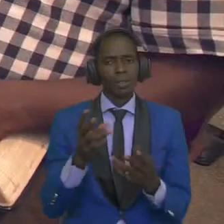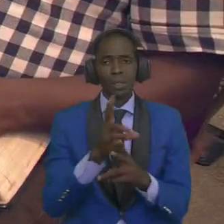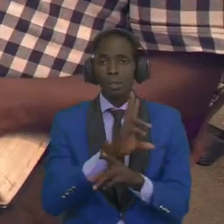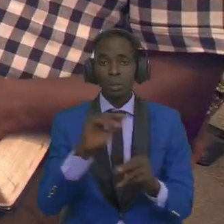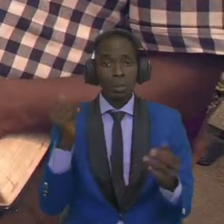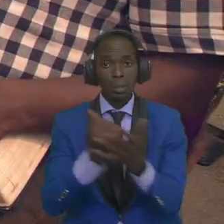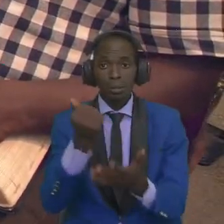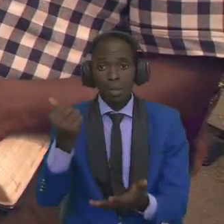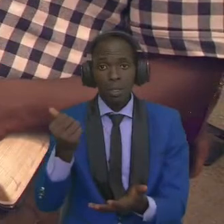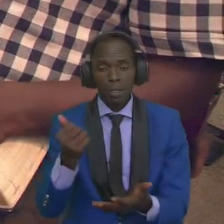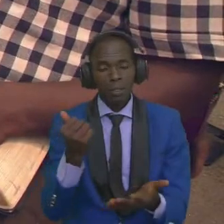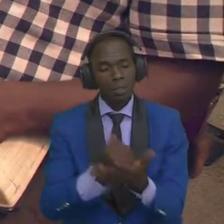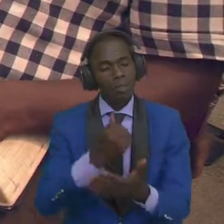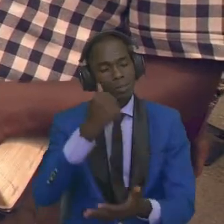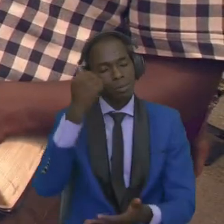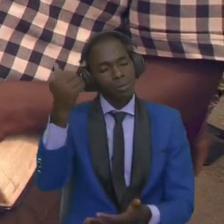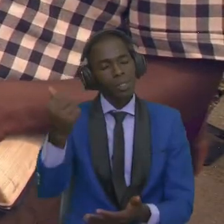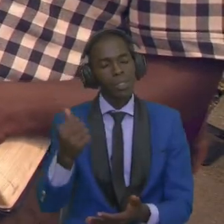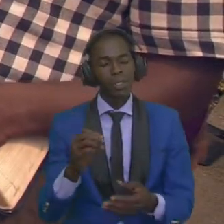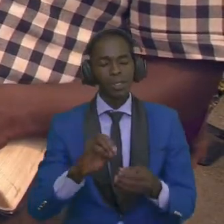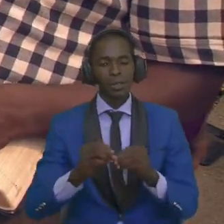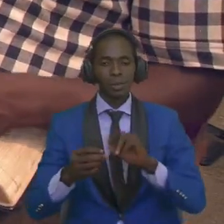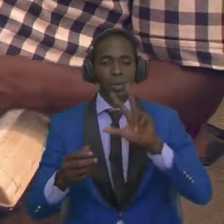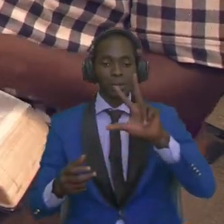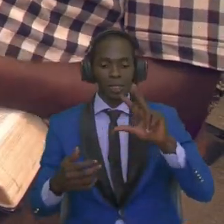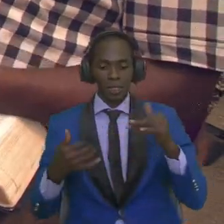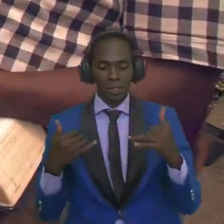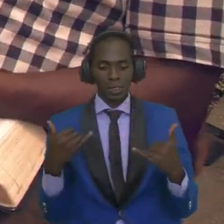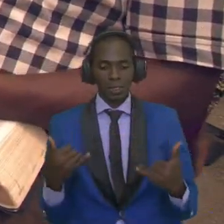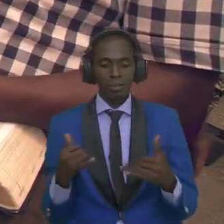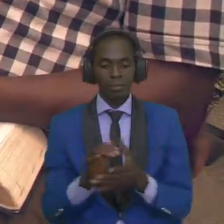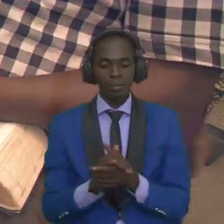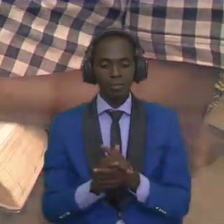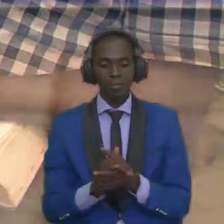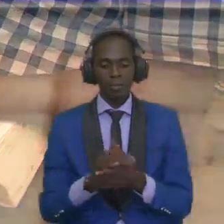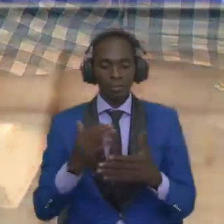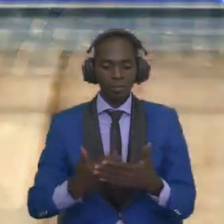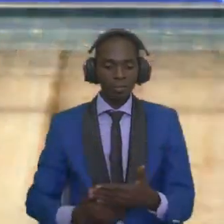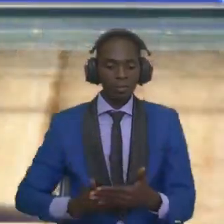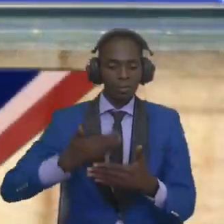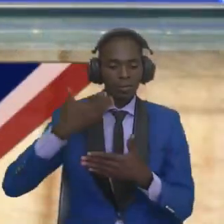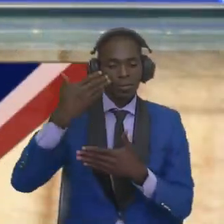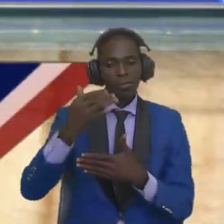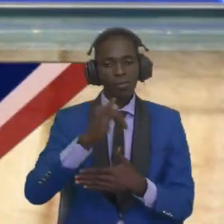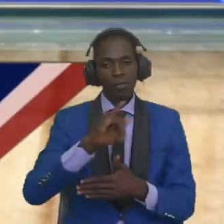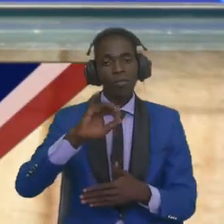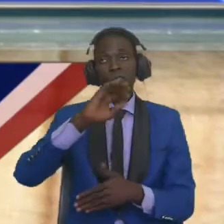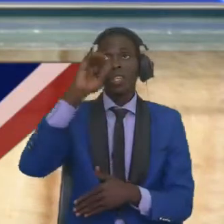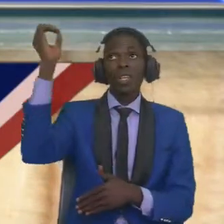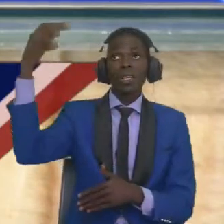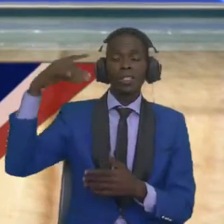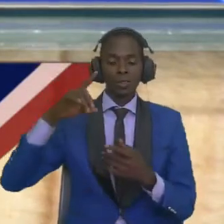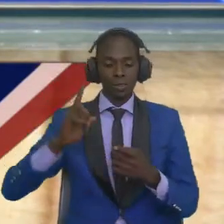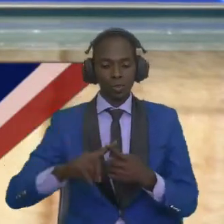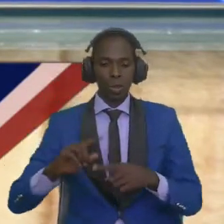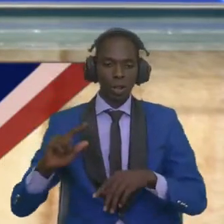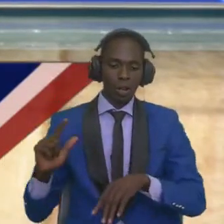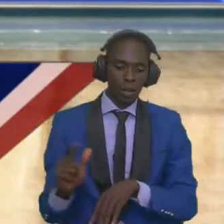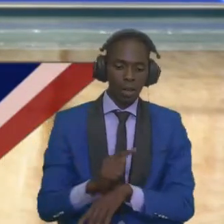amen. Amen. Number three now. Number three, advancing grace to